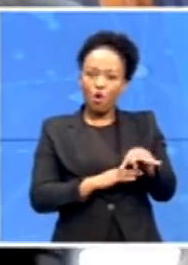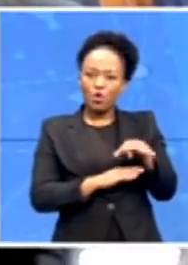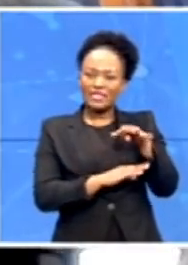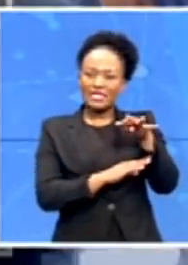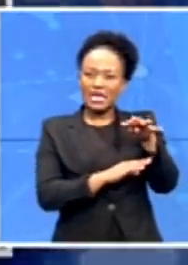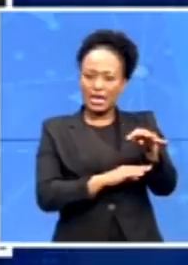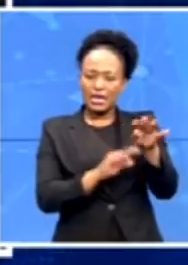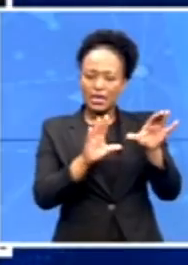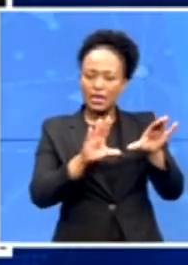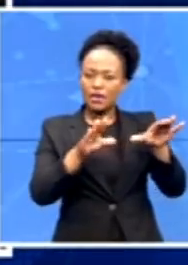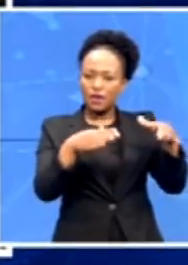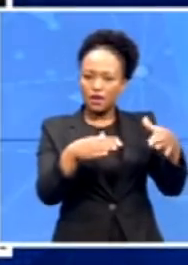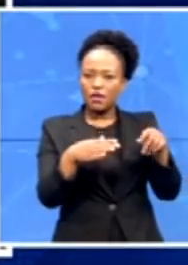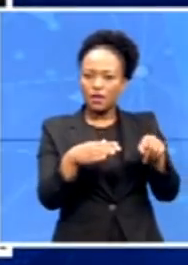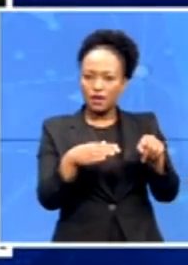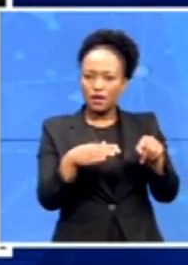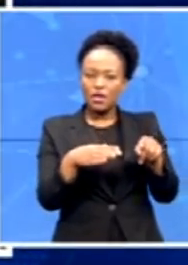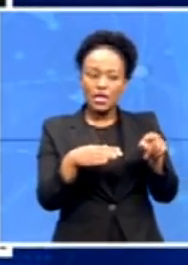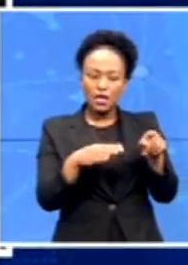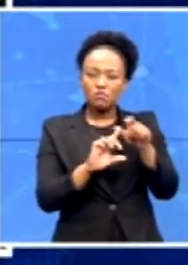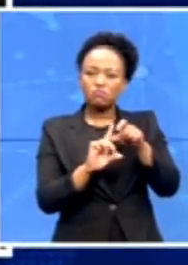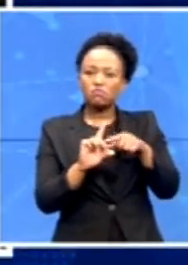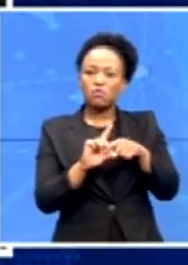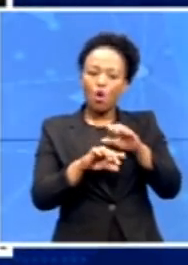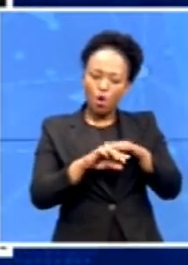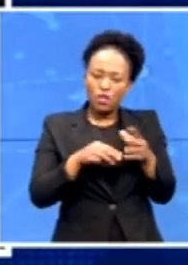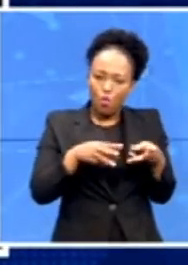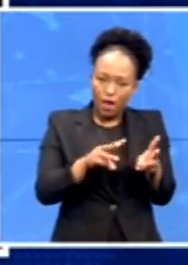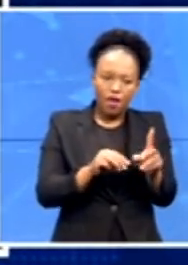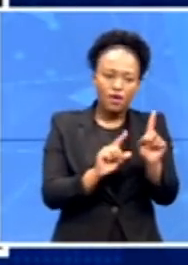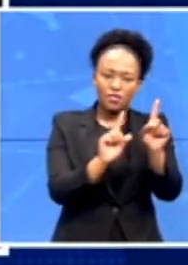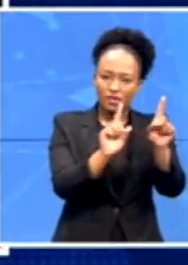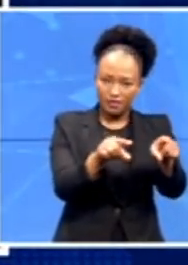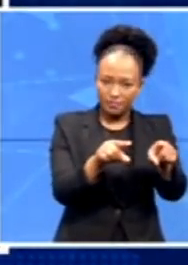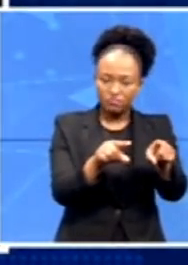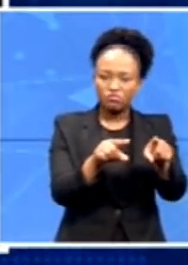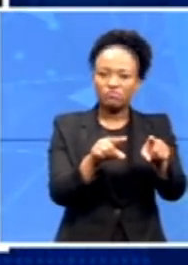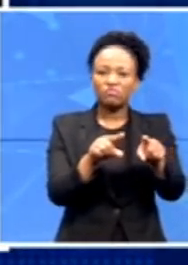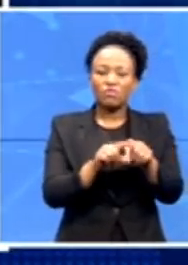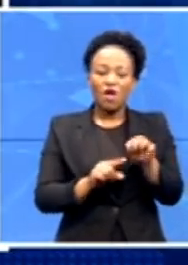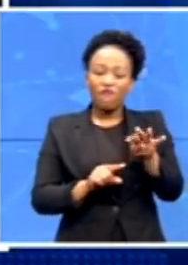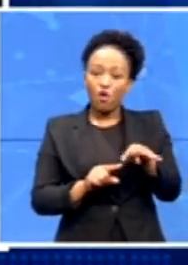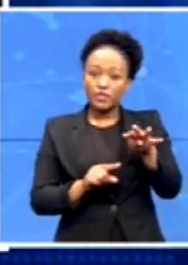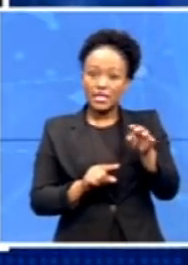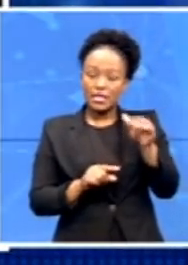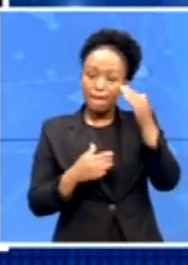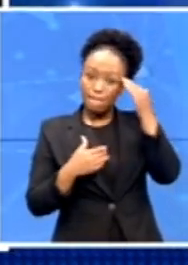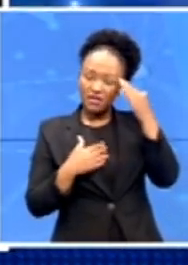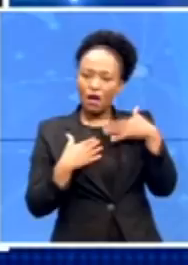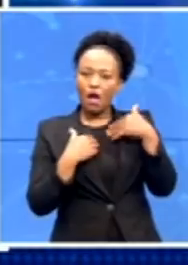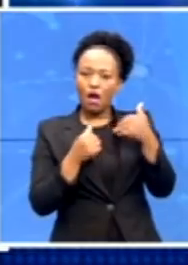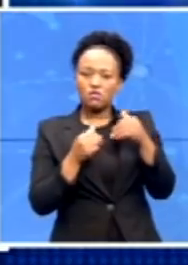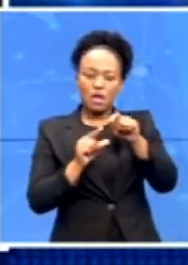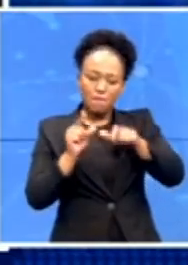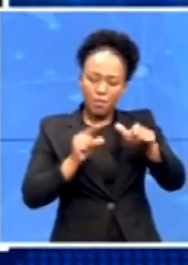way there. We then took 14 mental health care users out of the bus that would be